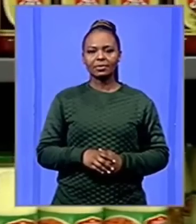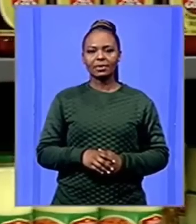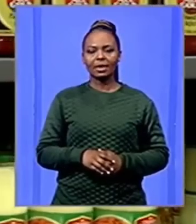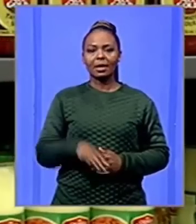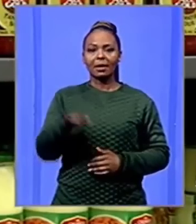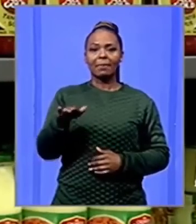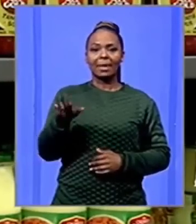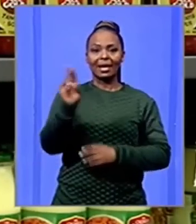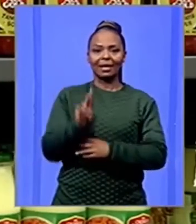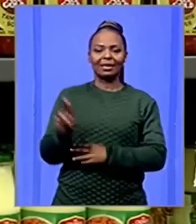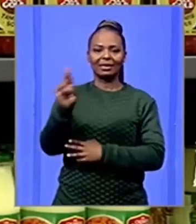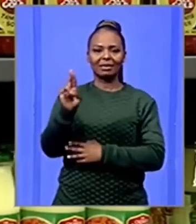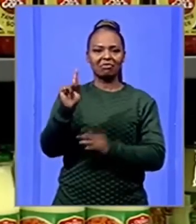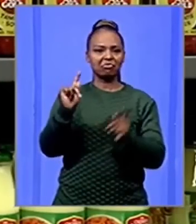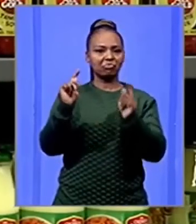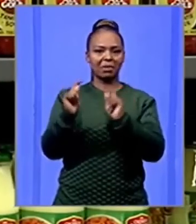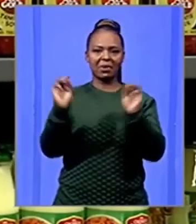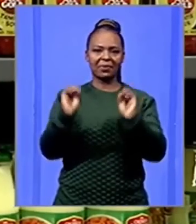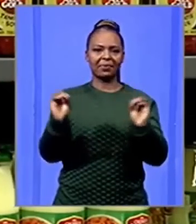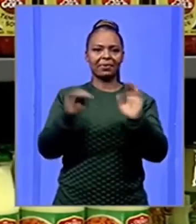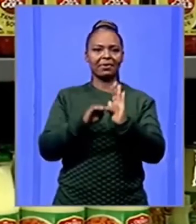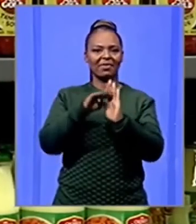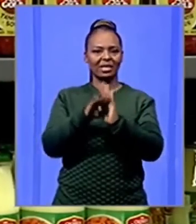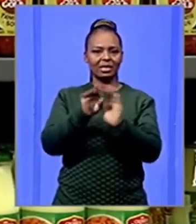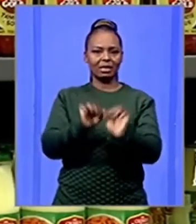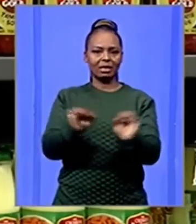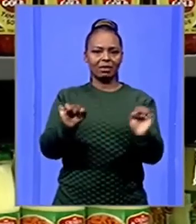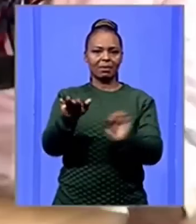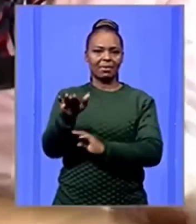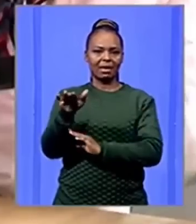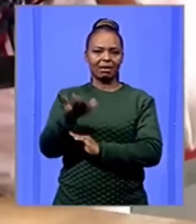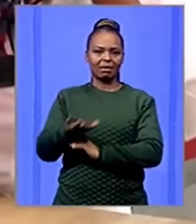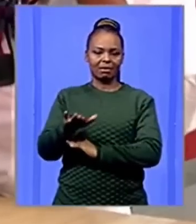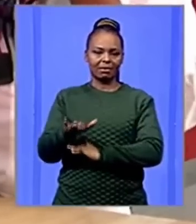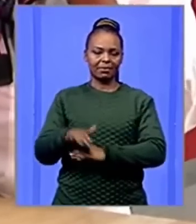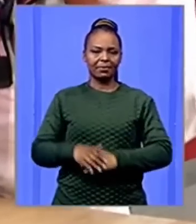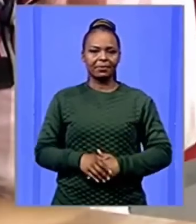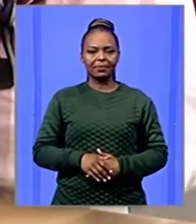Banka Reserve ga ya fetola seelo sa dikadimo go dibanka.